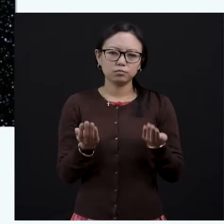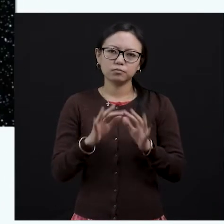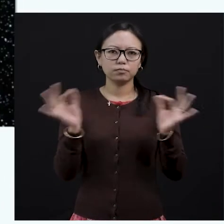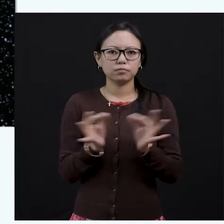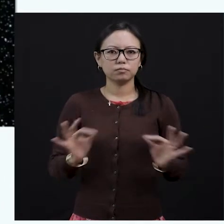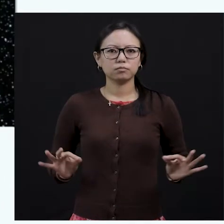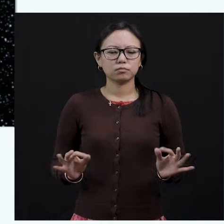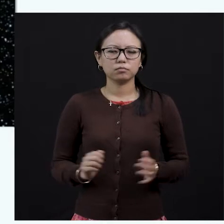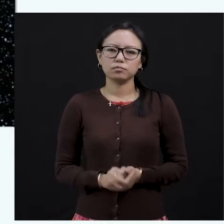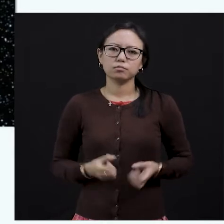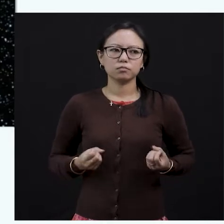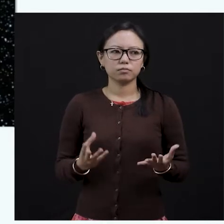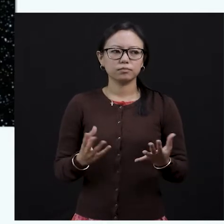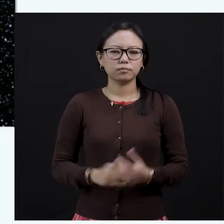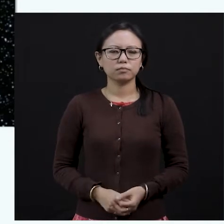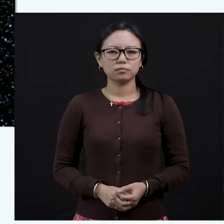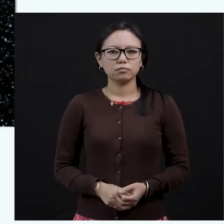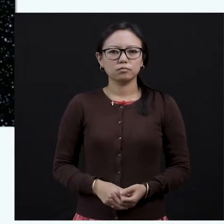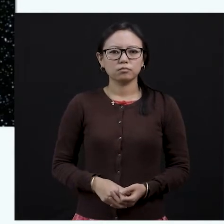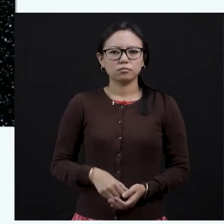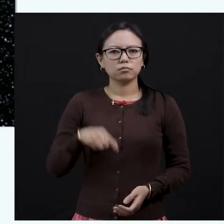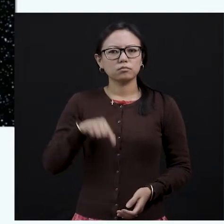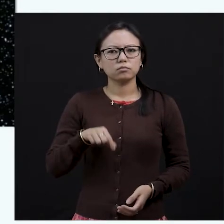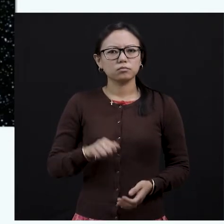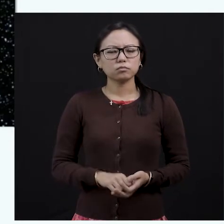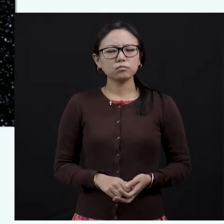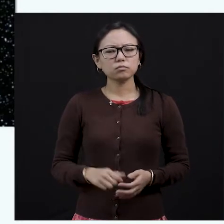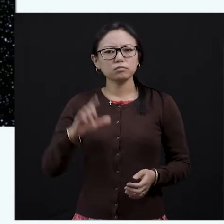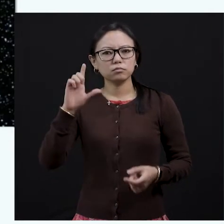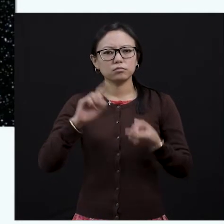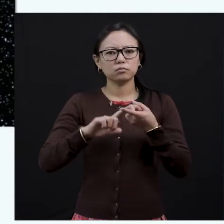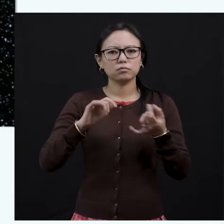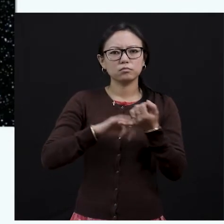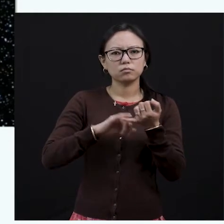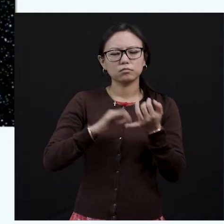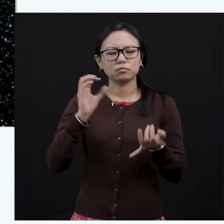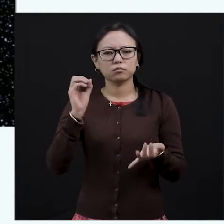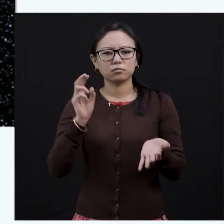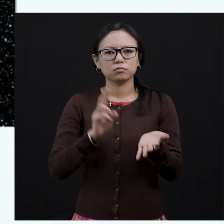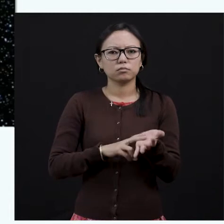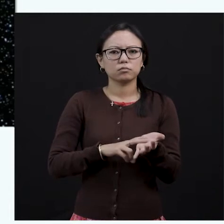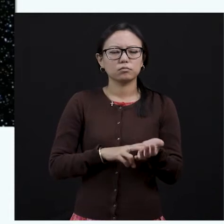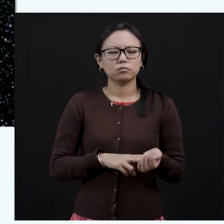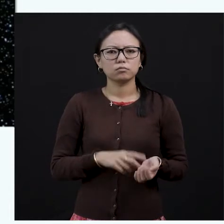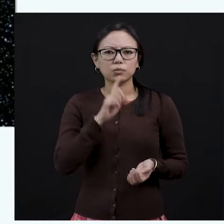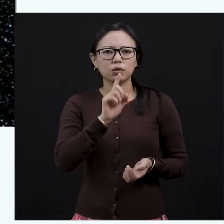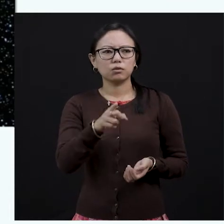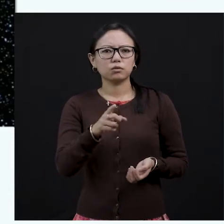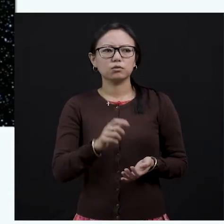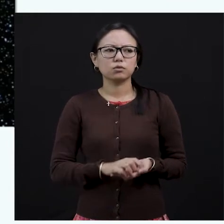In this lesson, I'm going to tell you about the universe, what all are there in the universe.